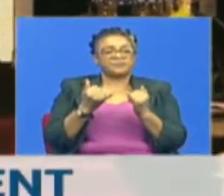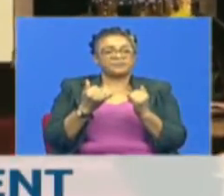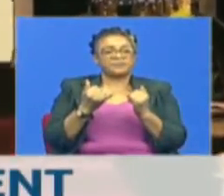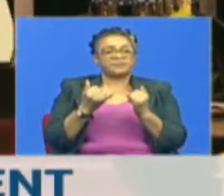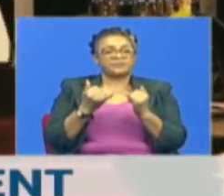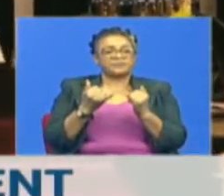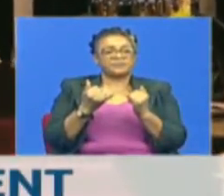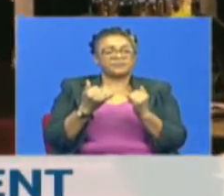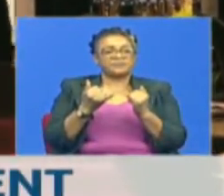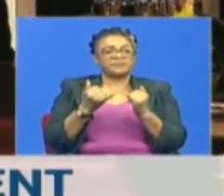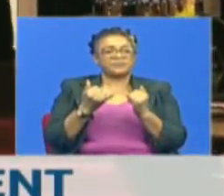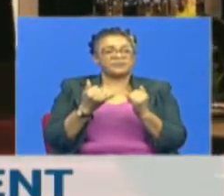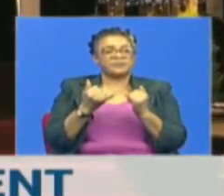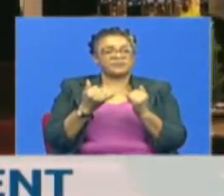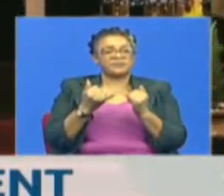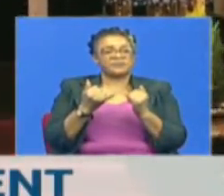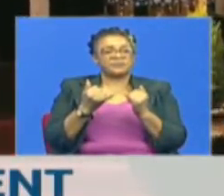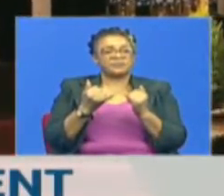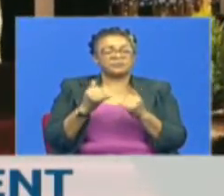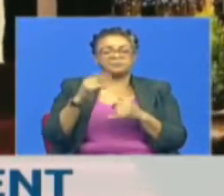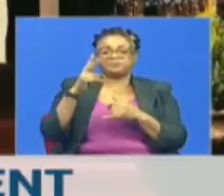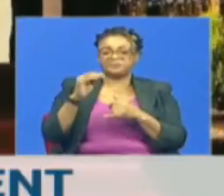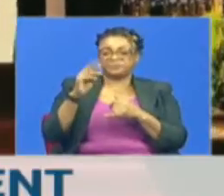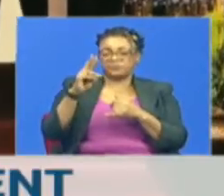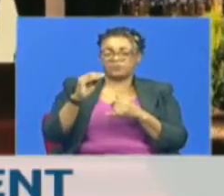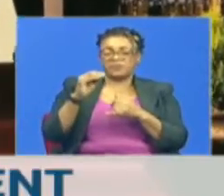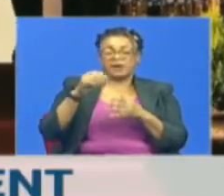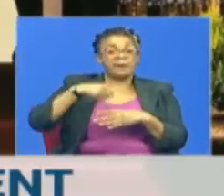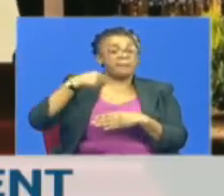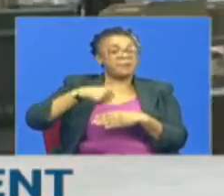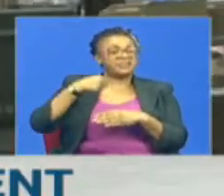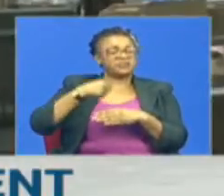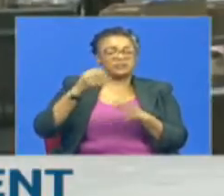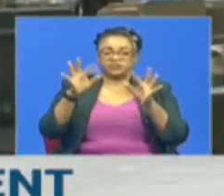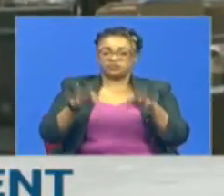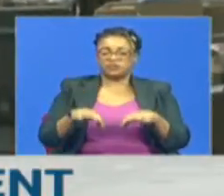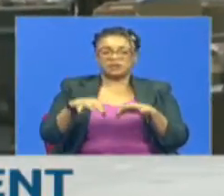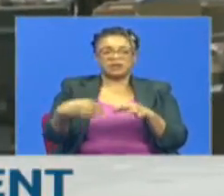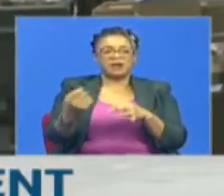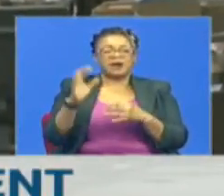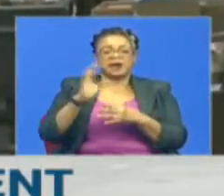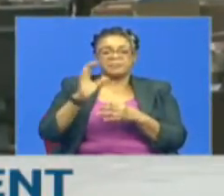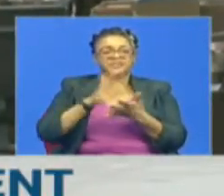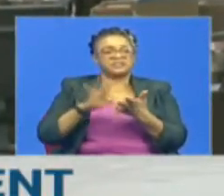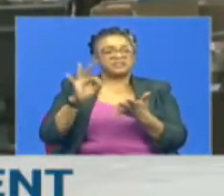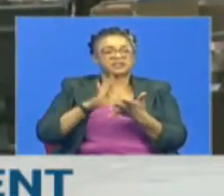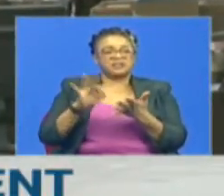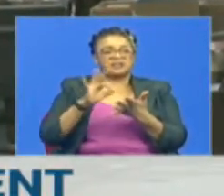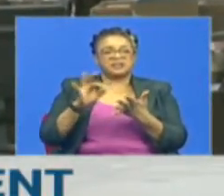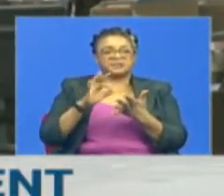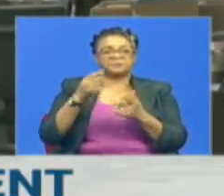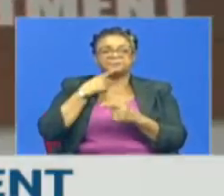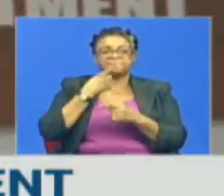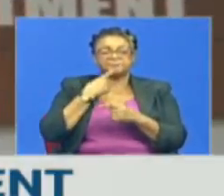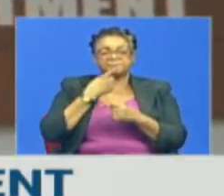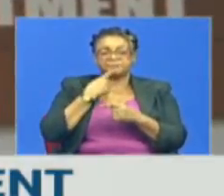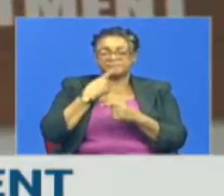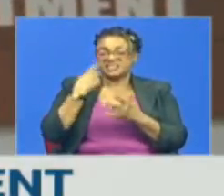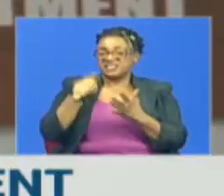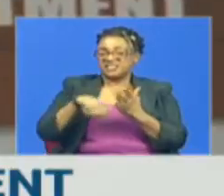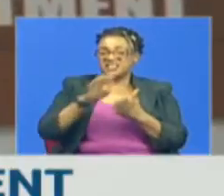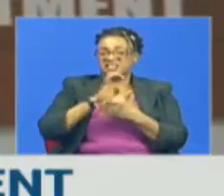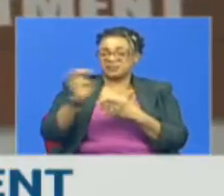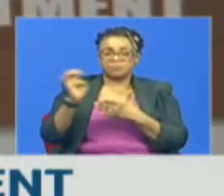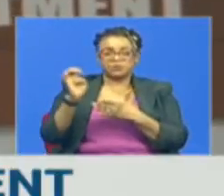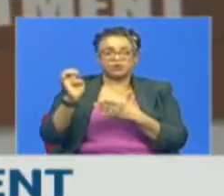In his June 13, 2020 budget speech, Treasury Cabinet Secretary Ukur Yatani vowed to rationalize tax exemptions as